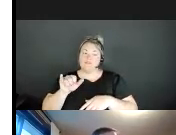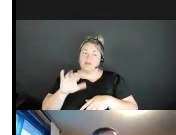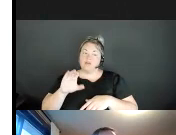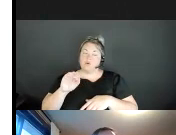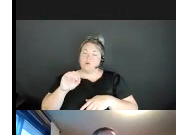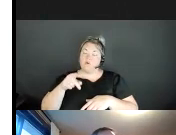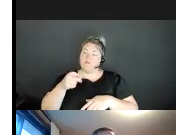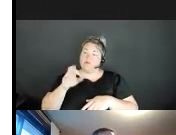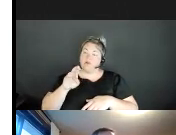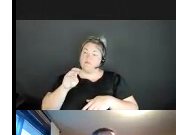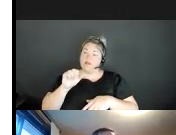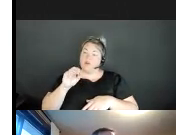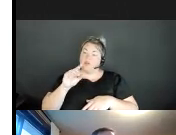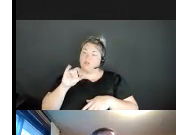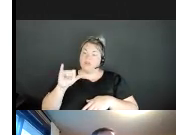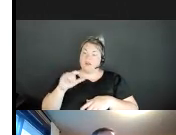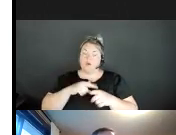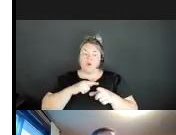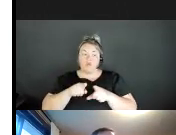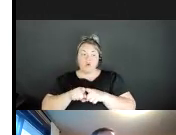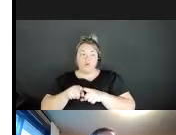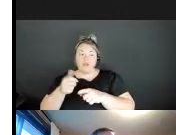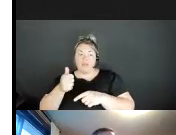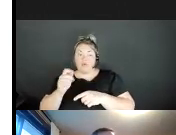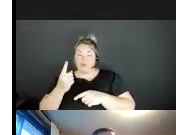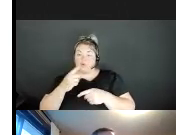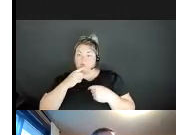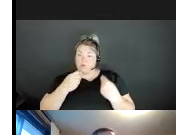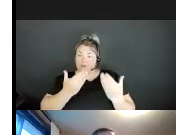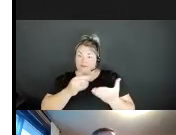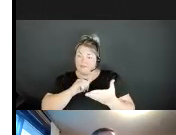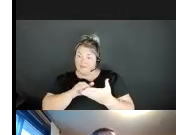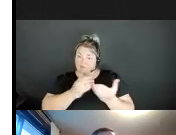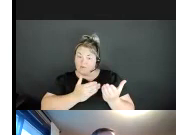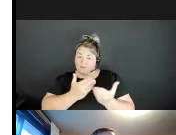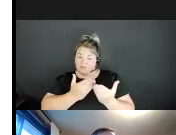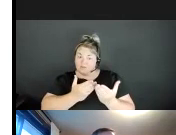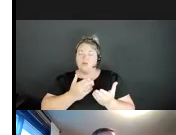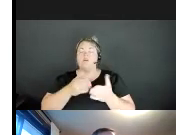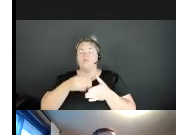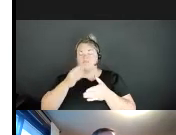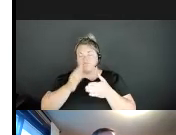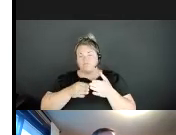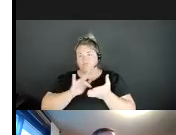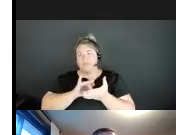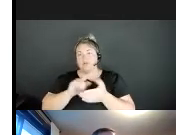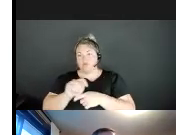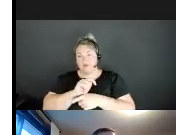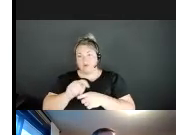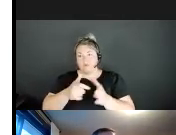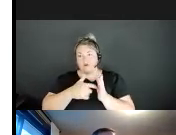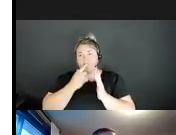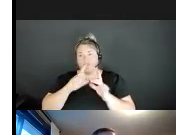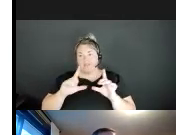sure that they have completed and maintained any medical training that's required for their licensing entity and to work within